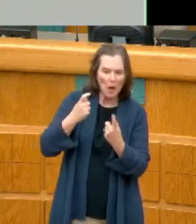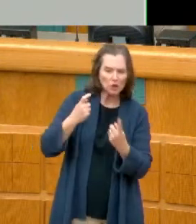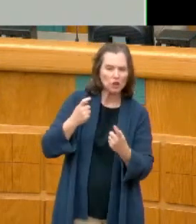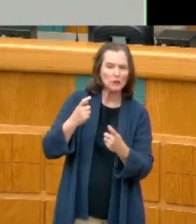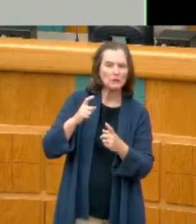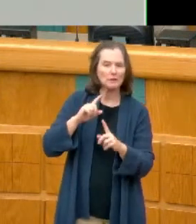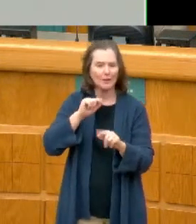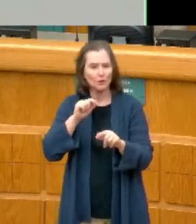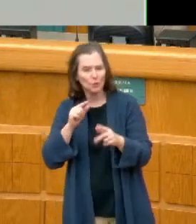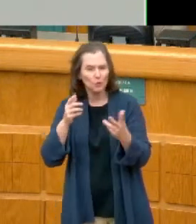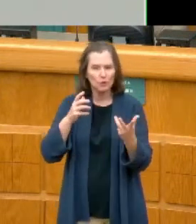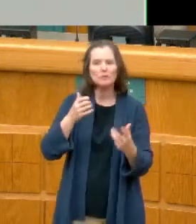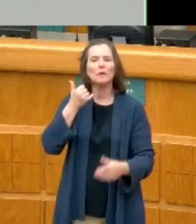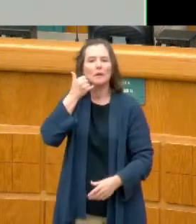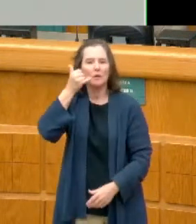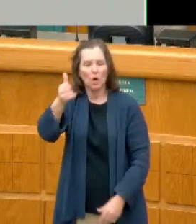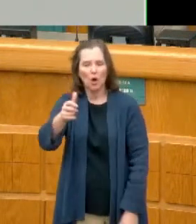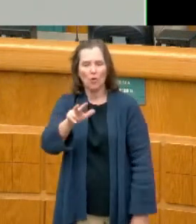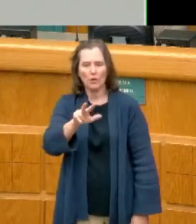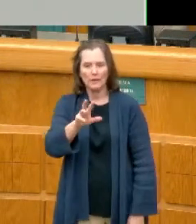phone number is